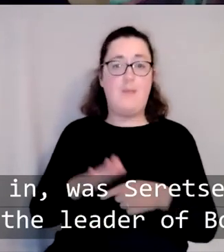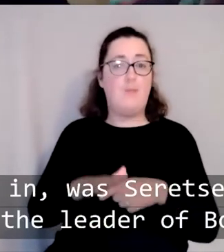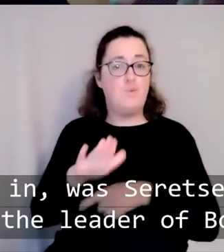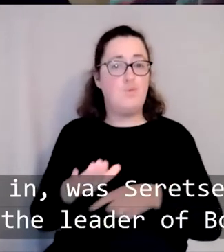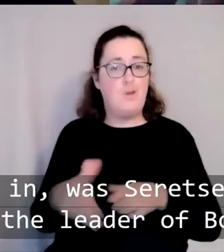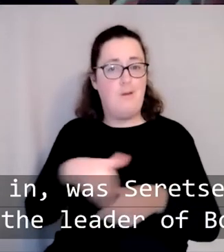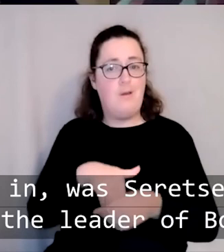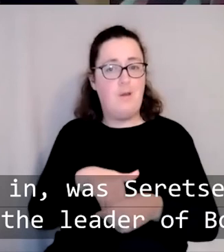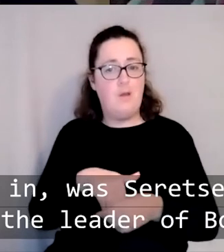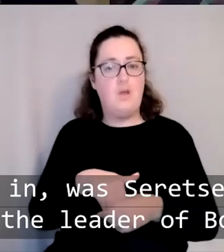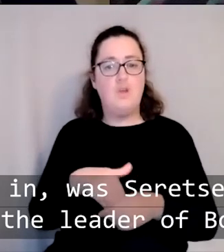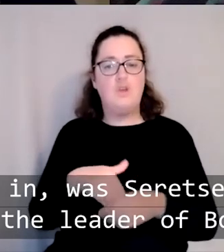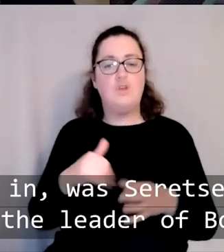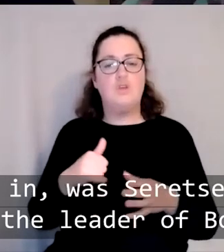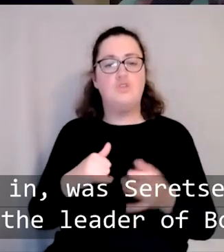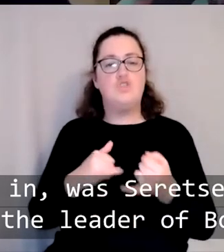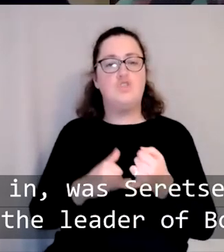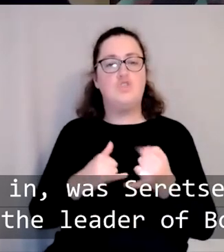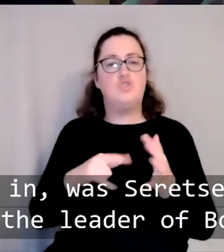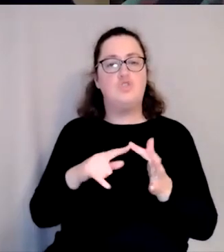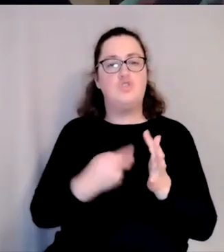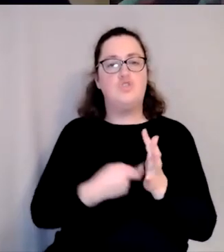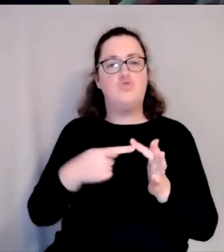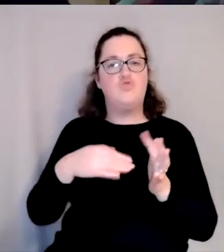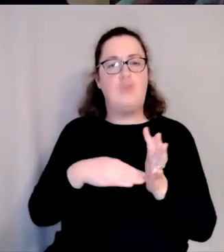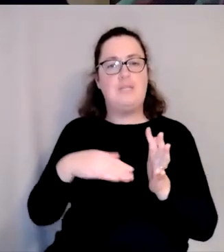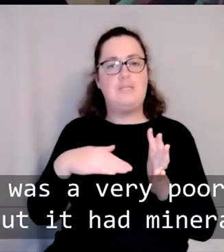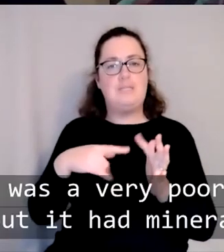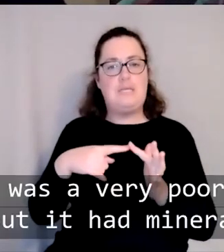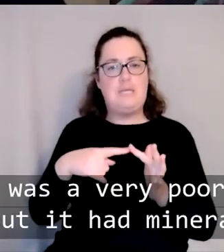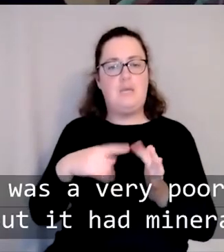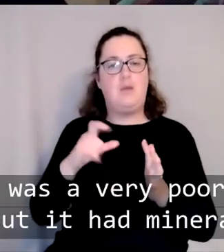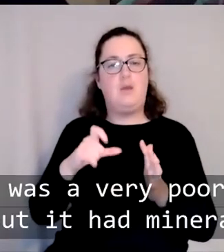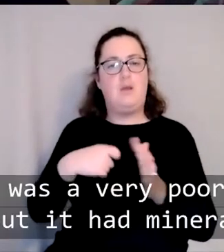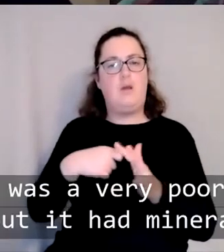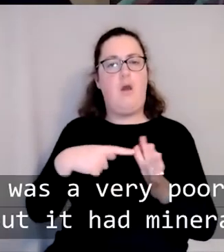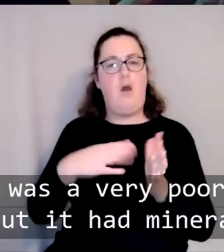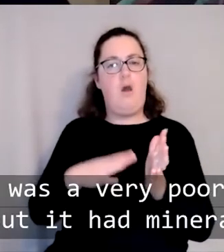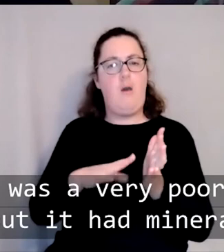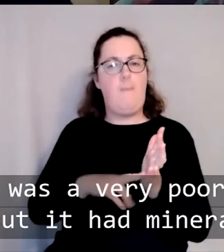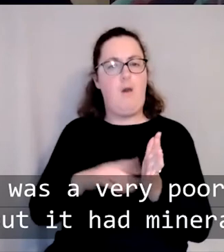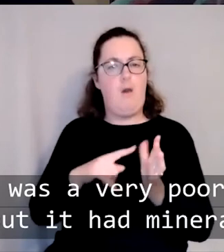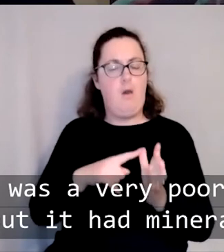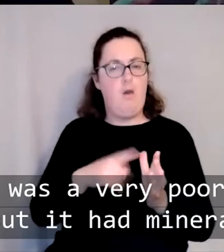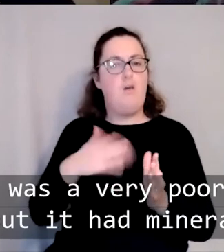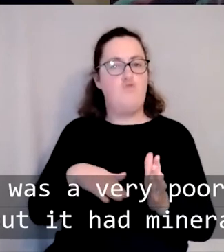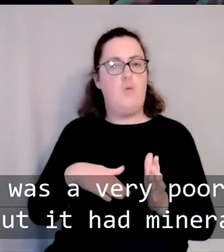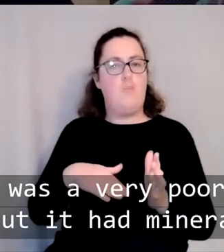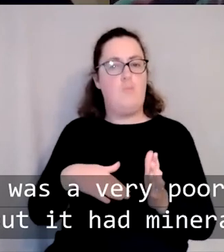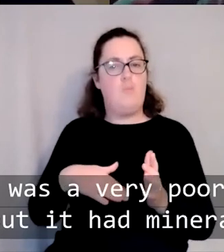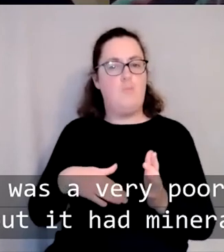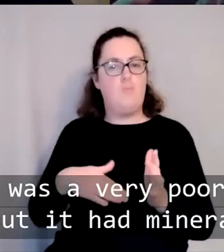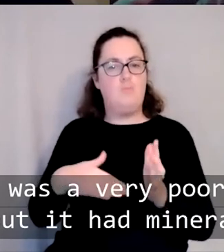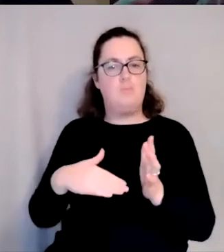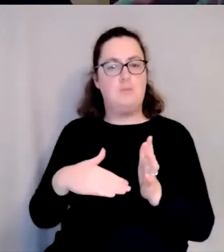include him, was Seretse Khama, who was the leader of Botswana. You know, Botswana was, very poor African country, but it